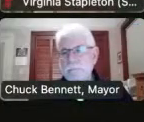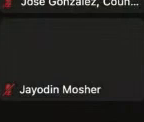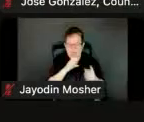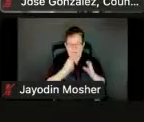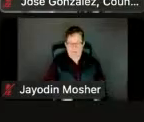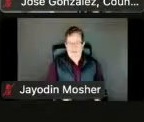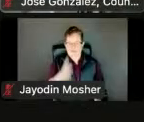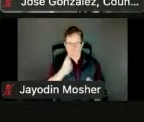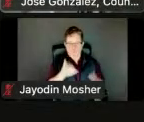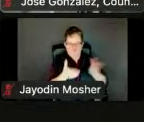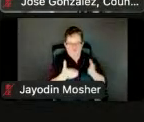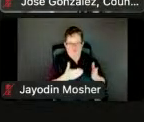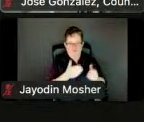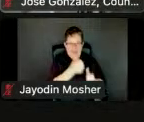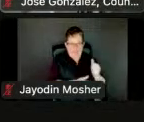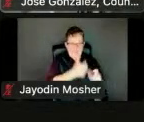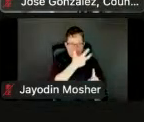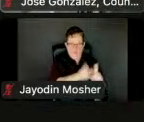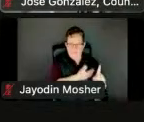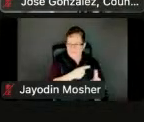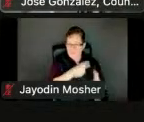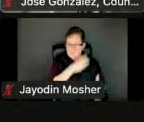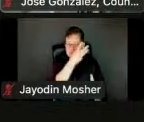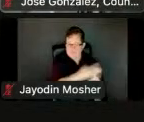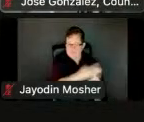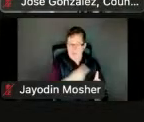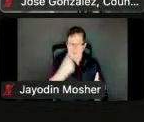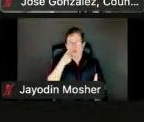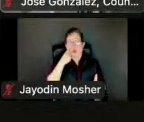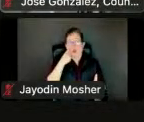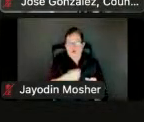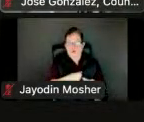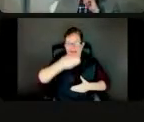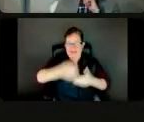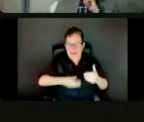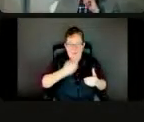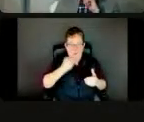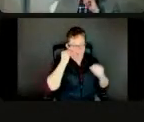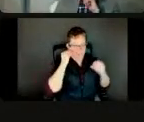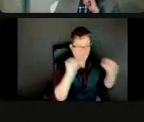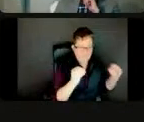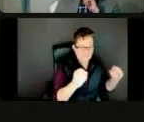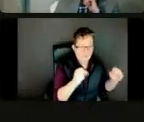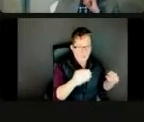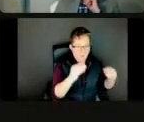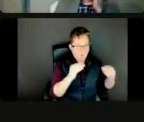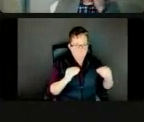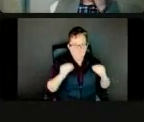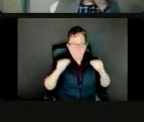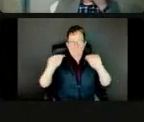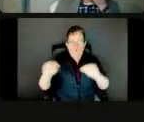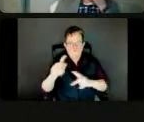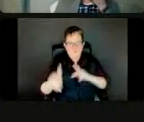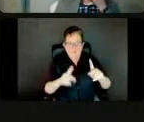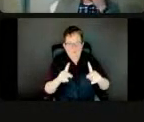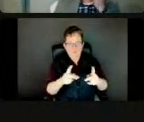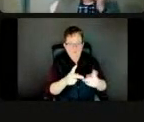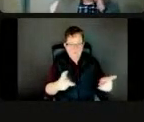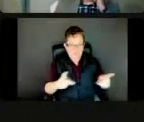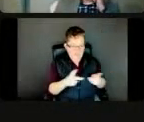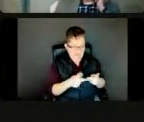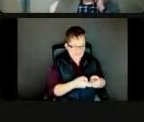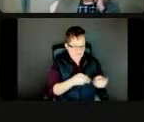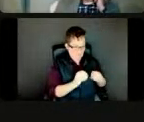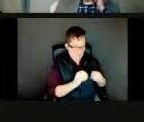could pretty conservatively end homelessness or move someone to the next step on the rung of unsheltered to permanent